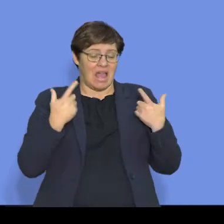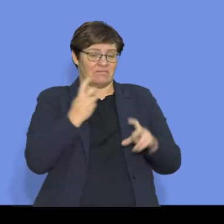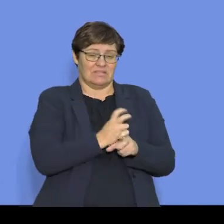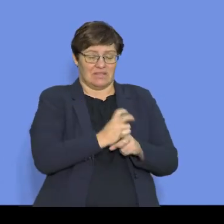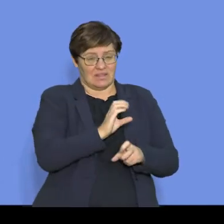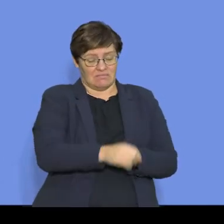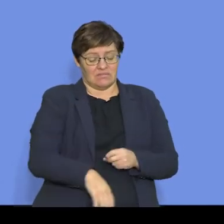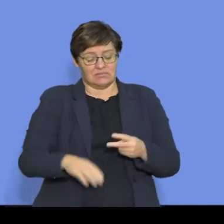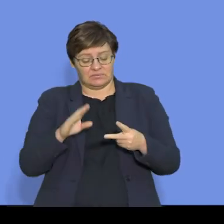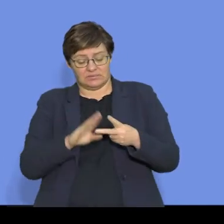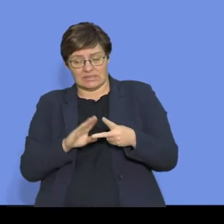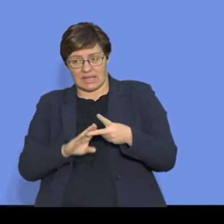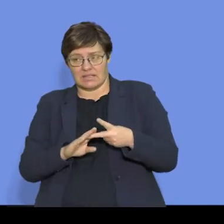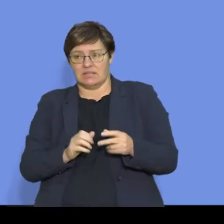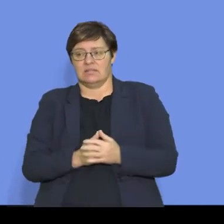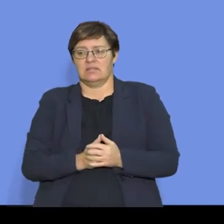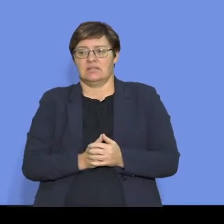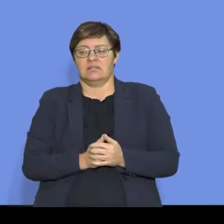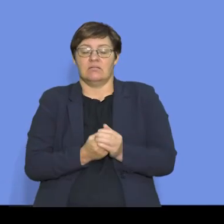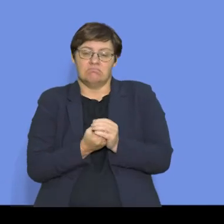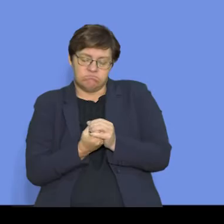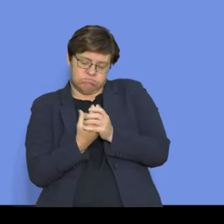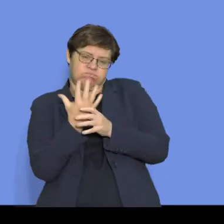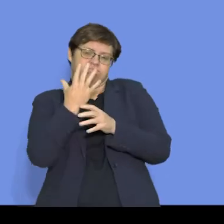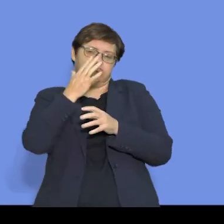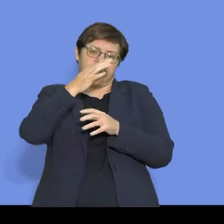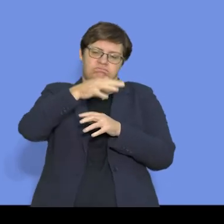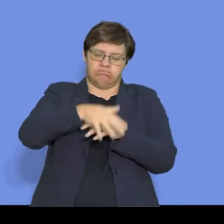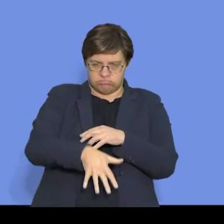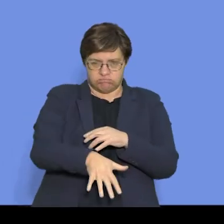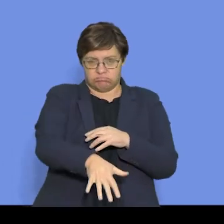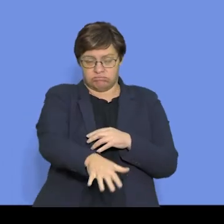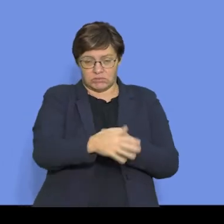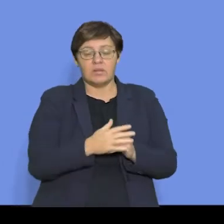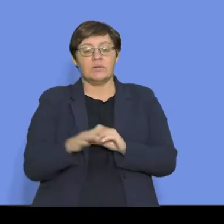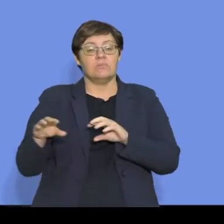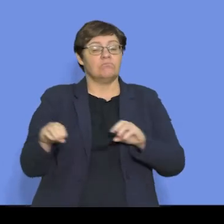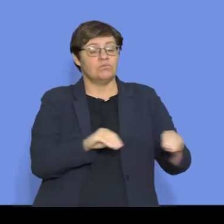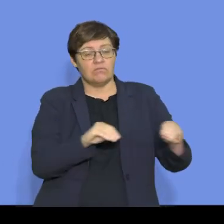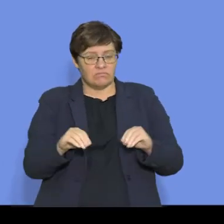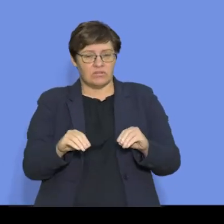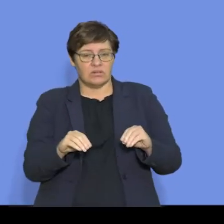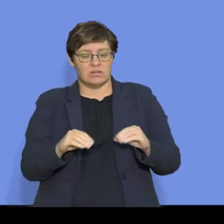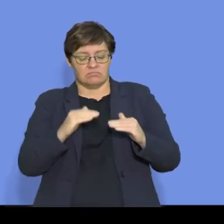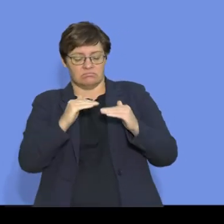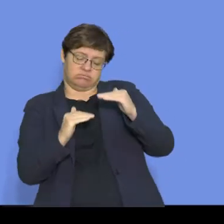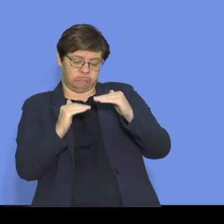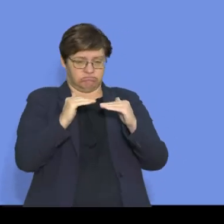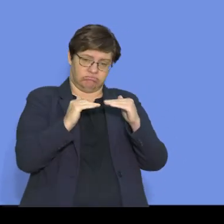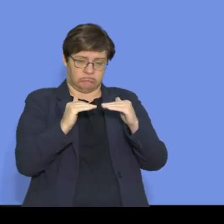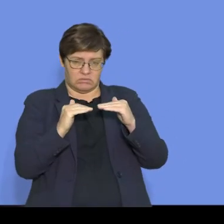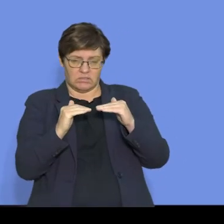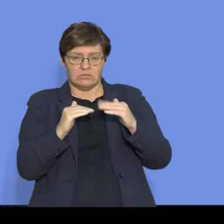popular theory or accepted theory is volcanic action, where the movement of the tectonic